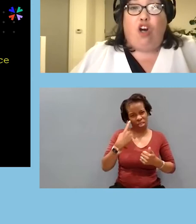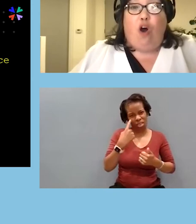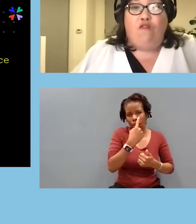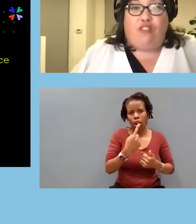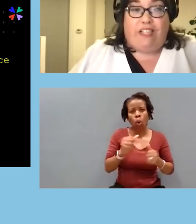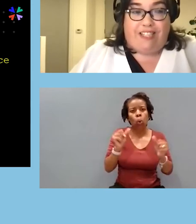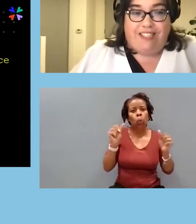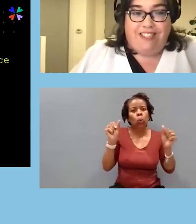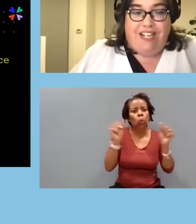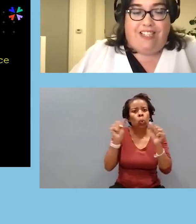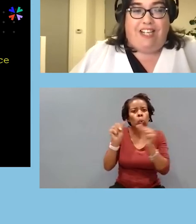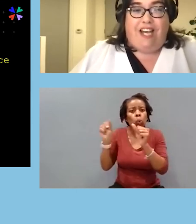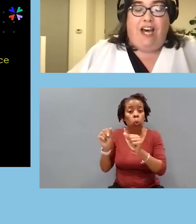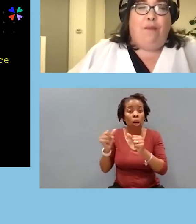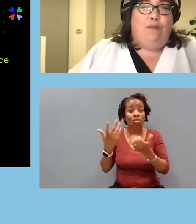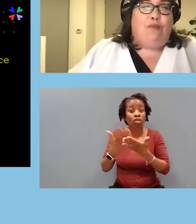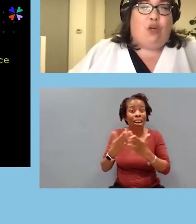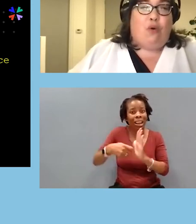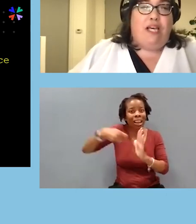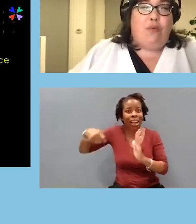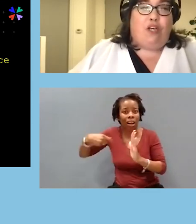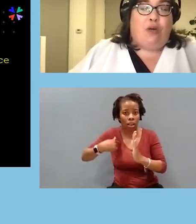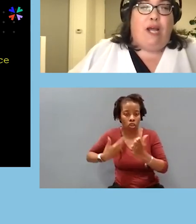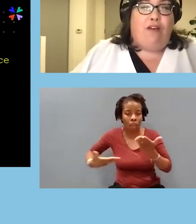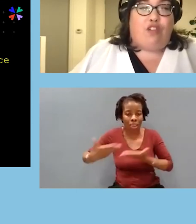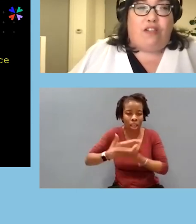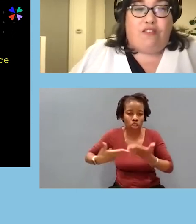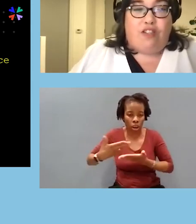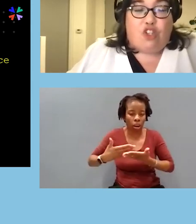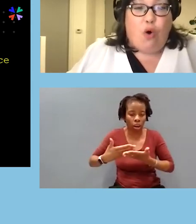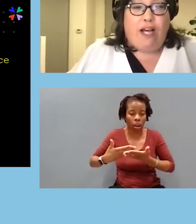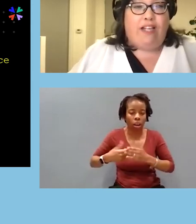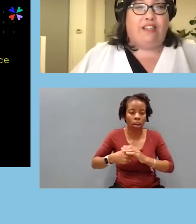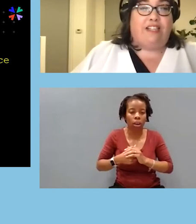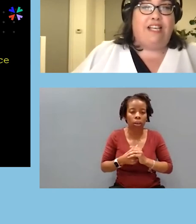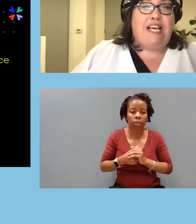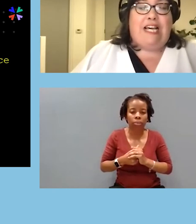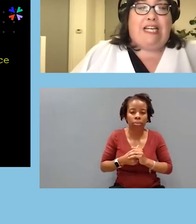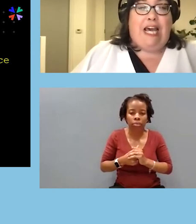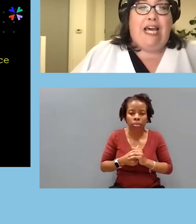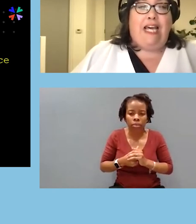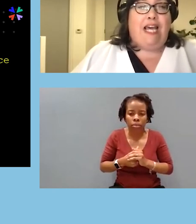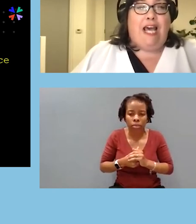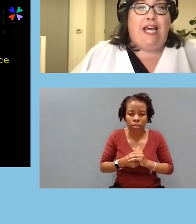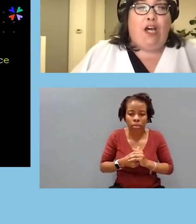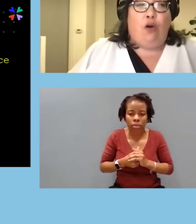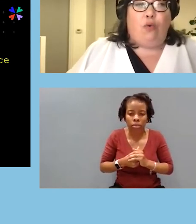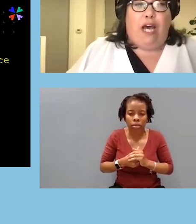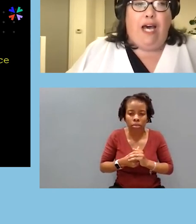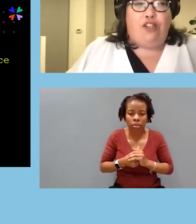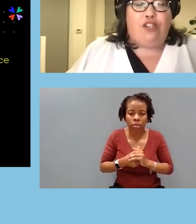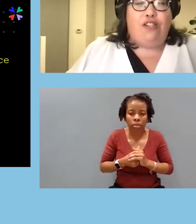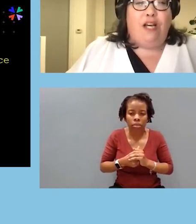possible conflict. And so here we go. We have the shorthand is